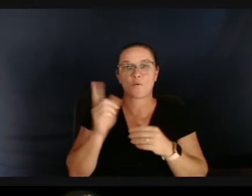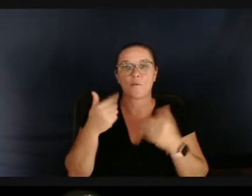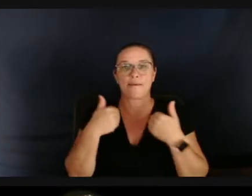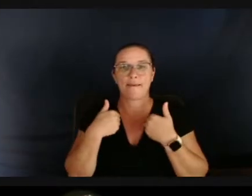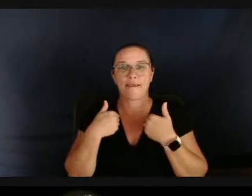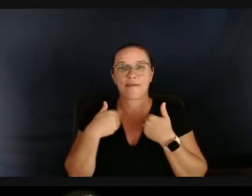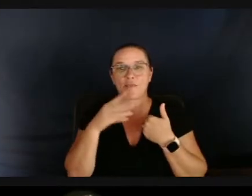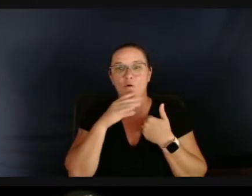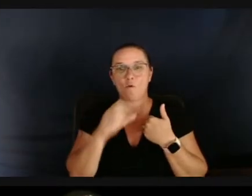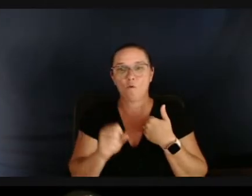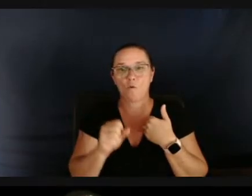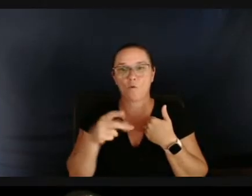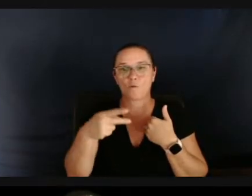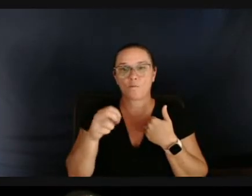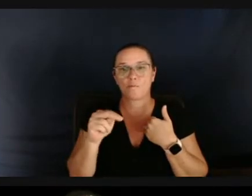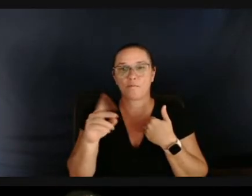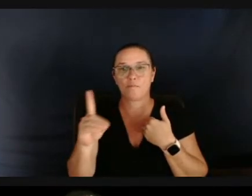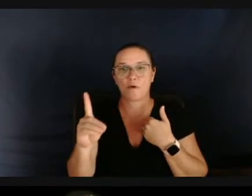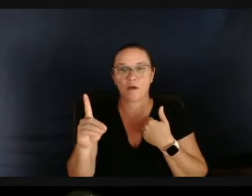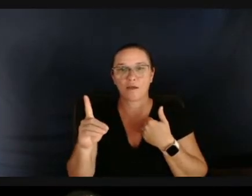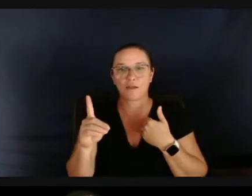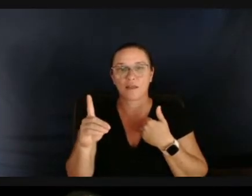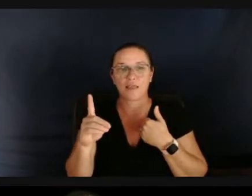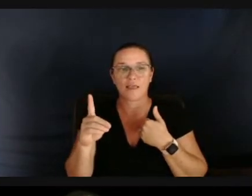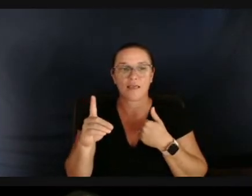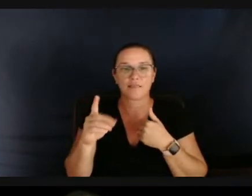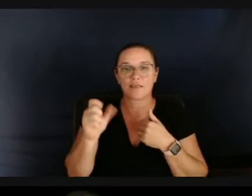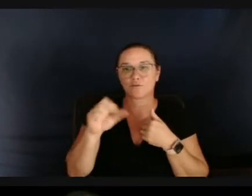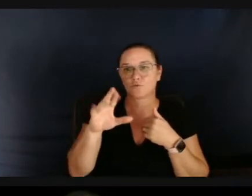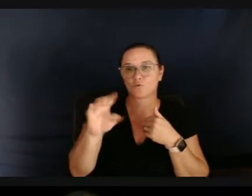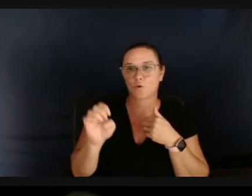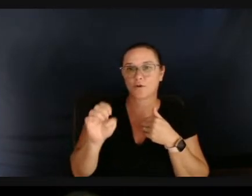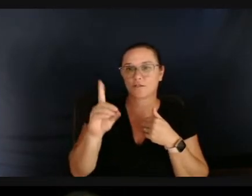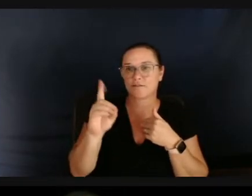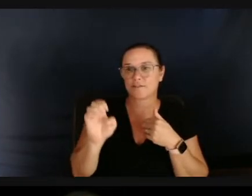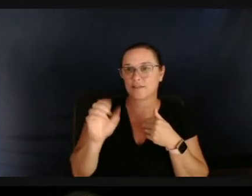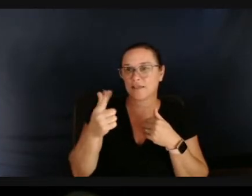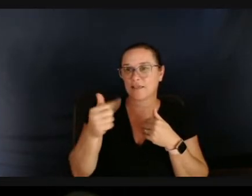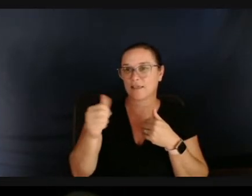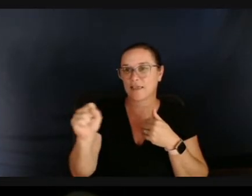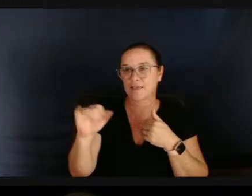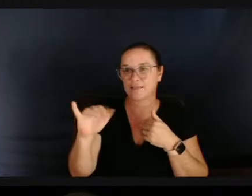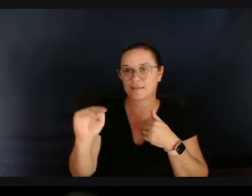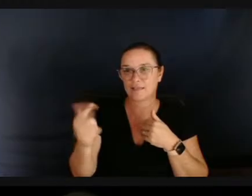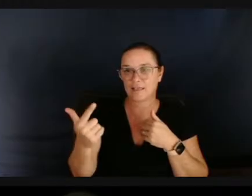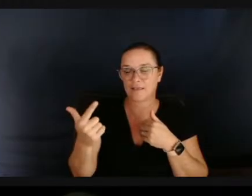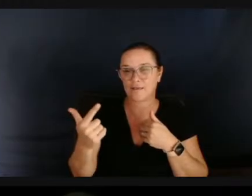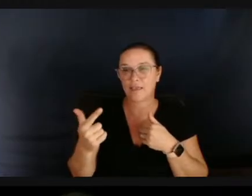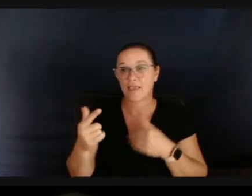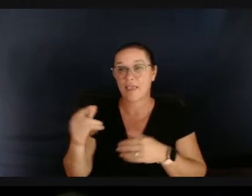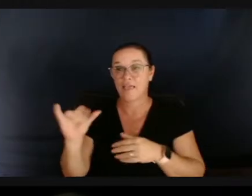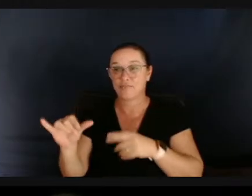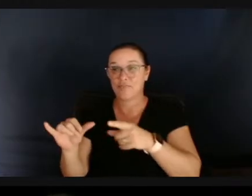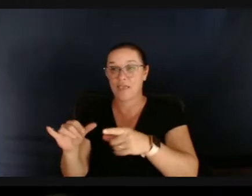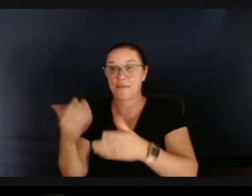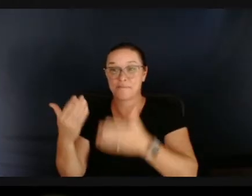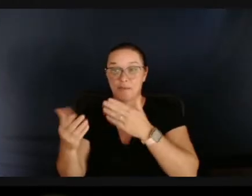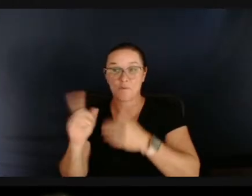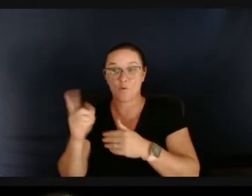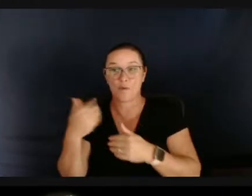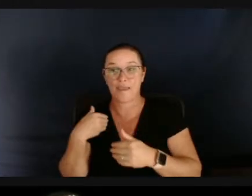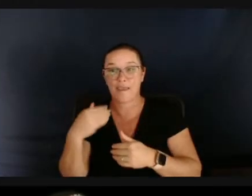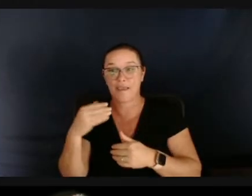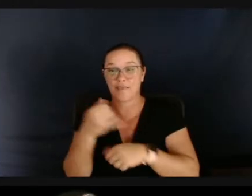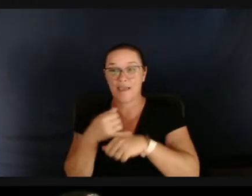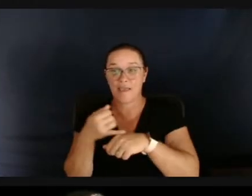which was a persistent source of degassing. And I feel like this spot over here might be where we had our island. That was also